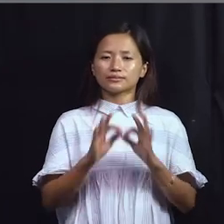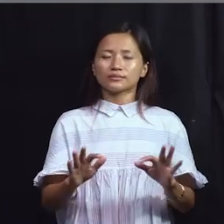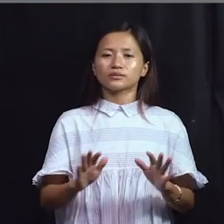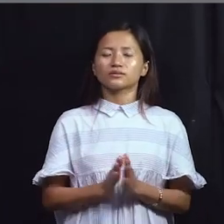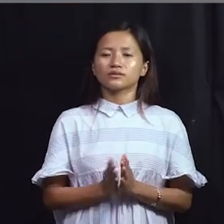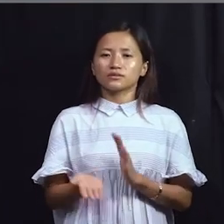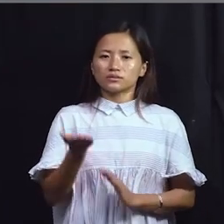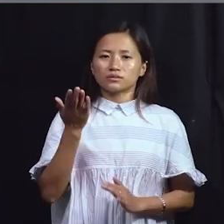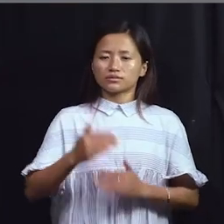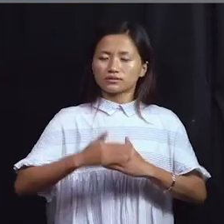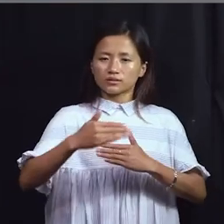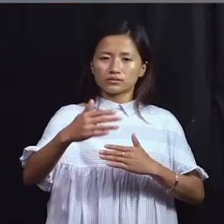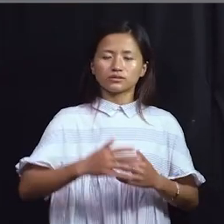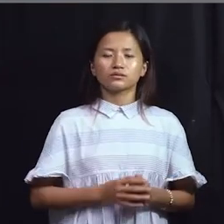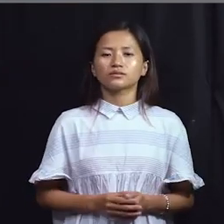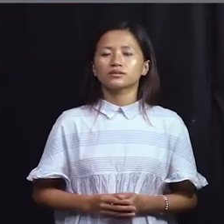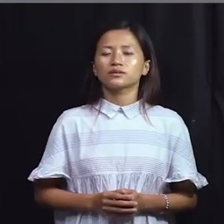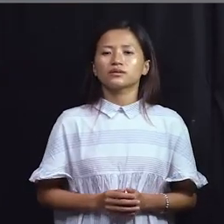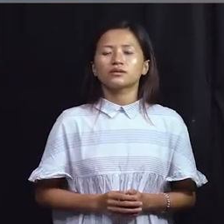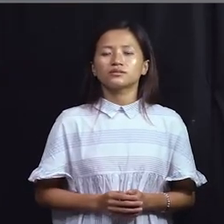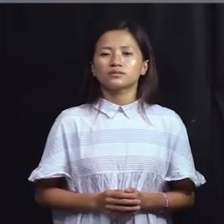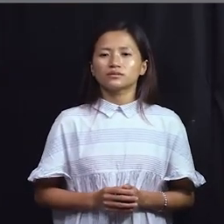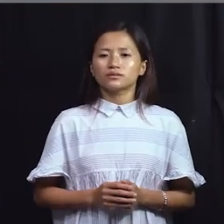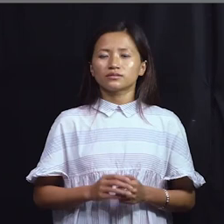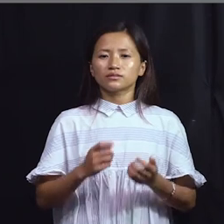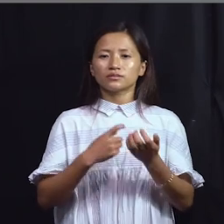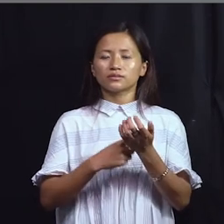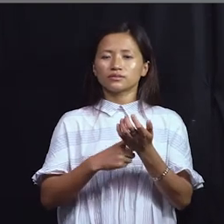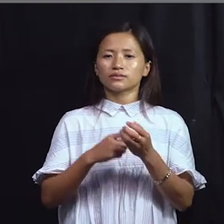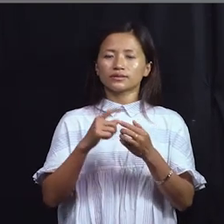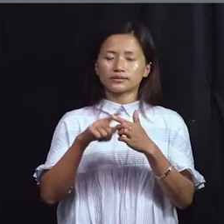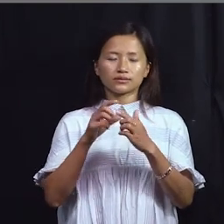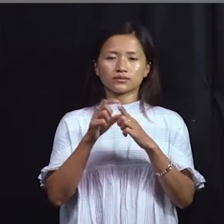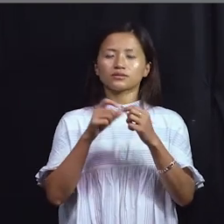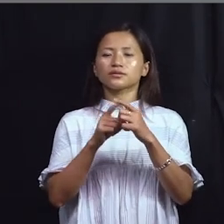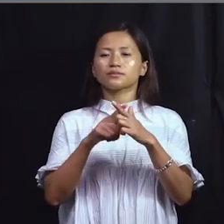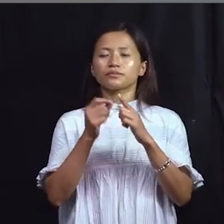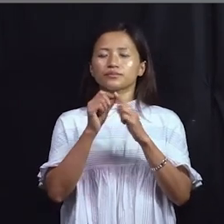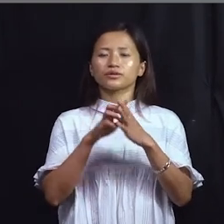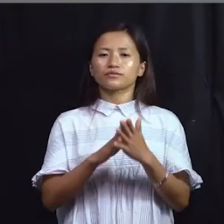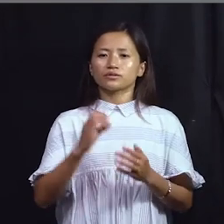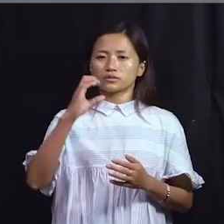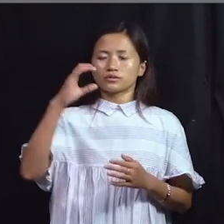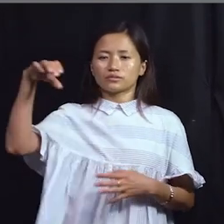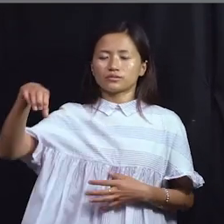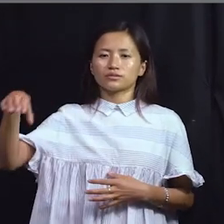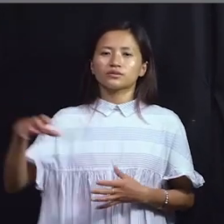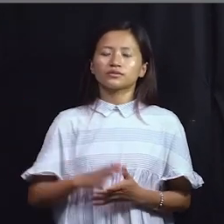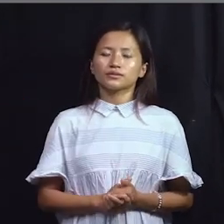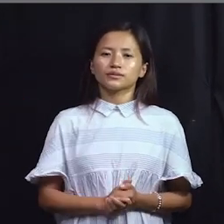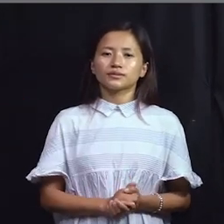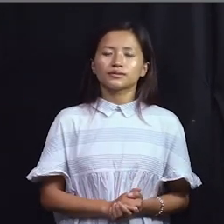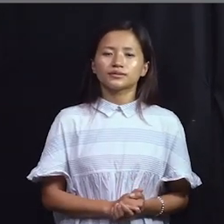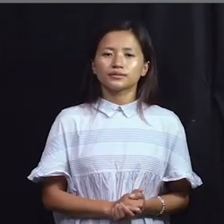increase or sustained, continuous increase in the real GDP of the country. Or it simply means increase in the